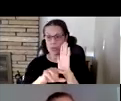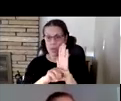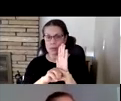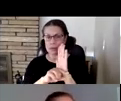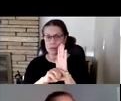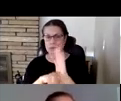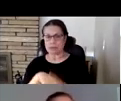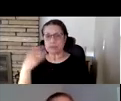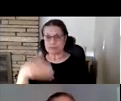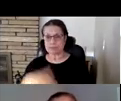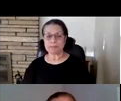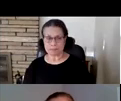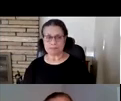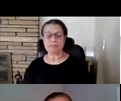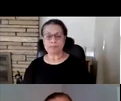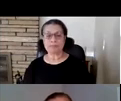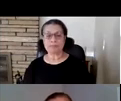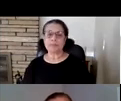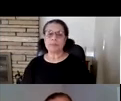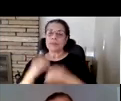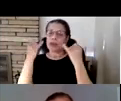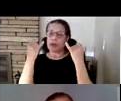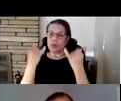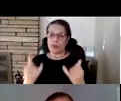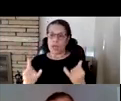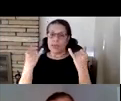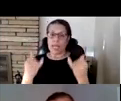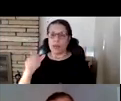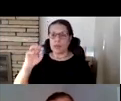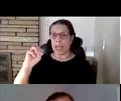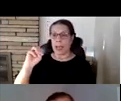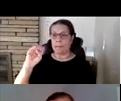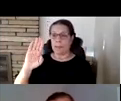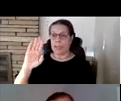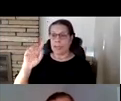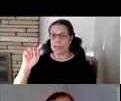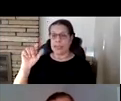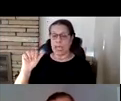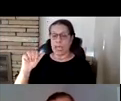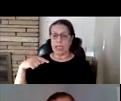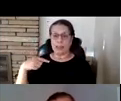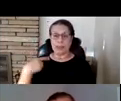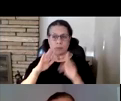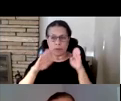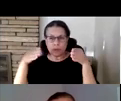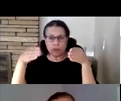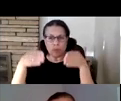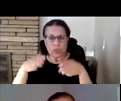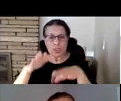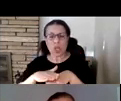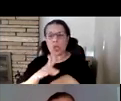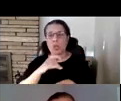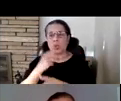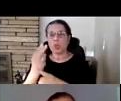ahead. Right now, the MBTA has been paying close attention to our riders who